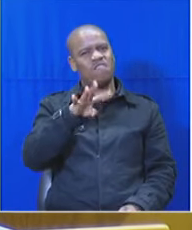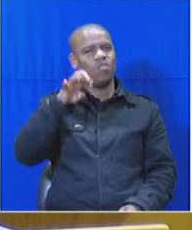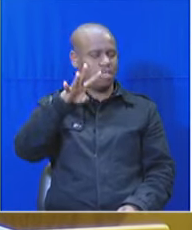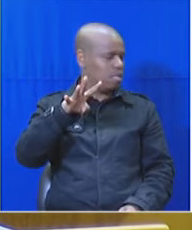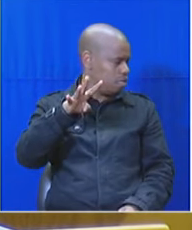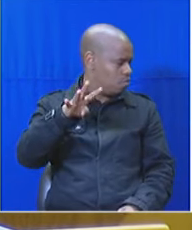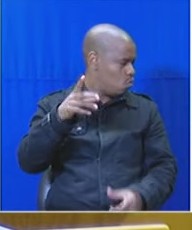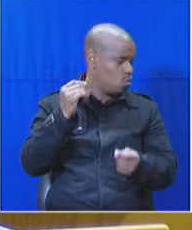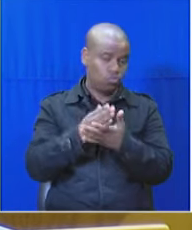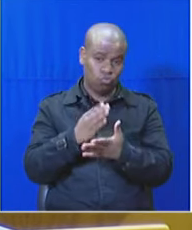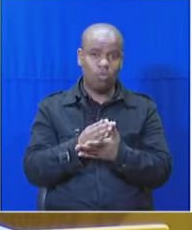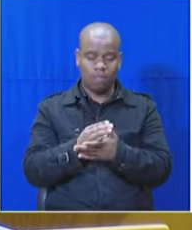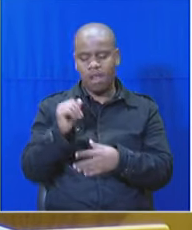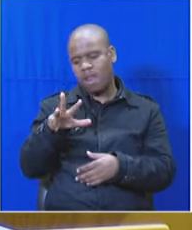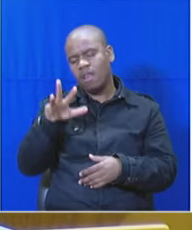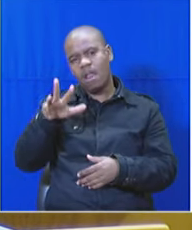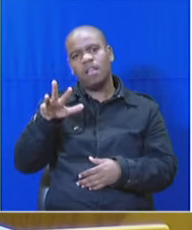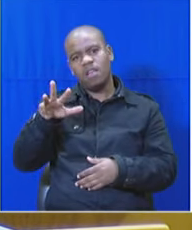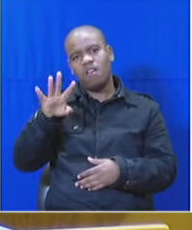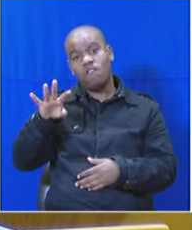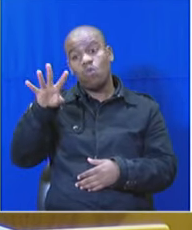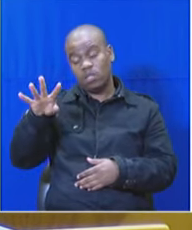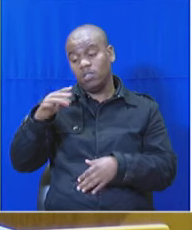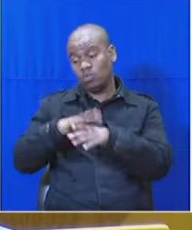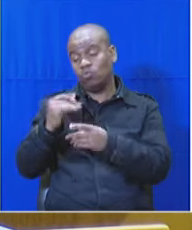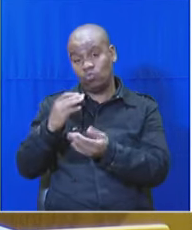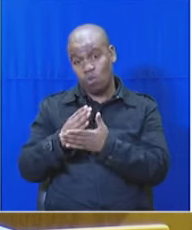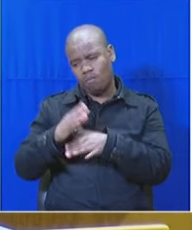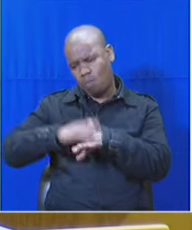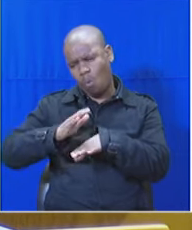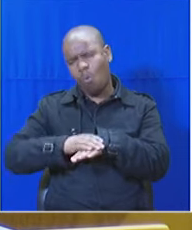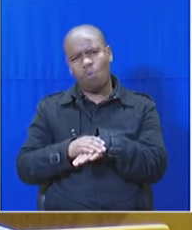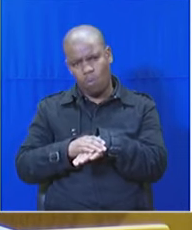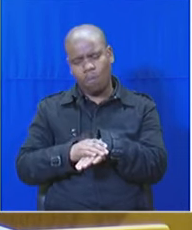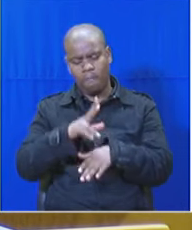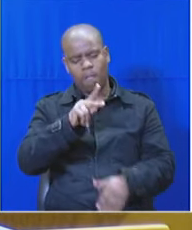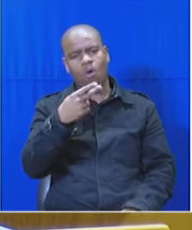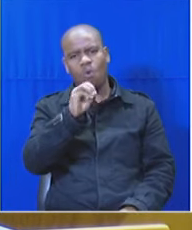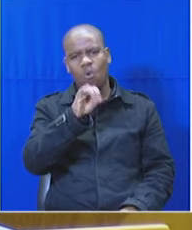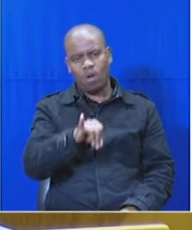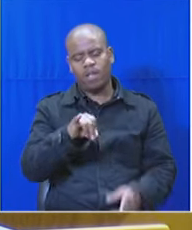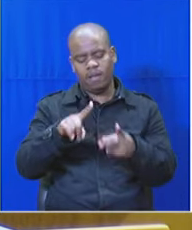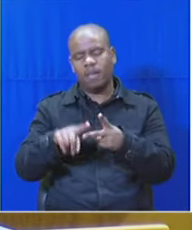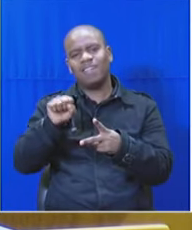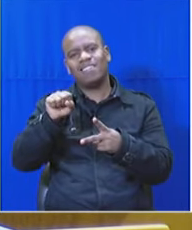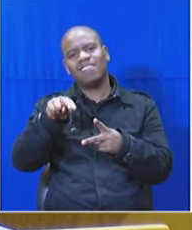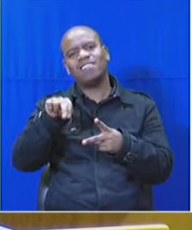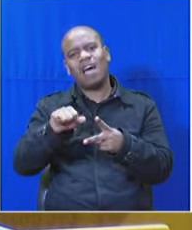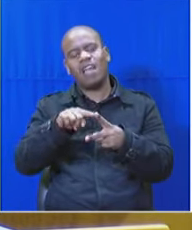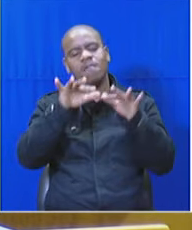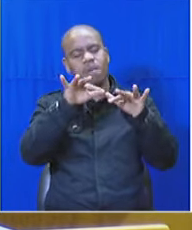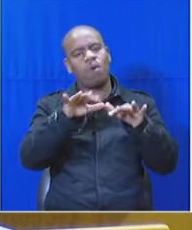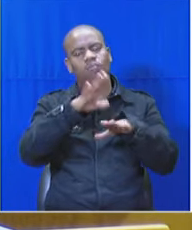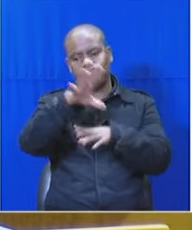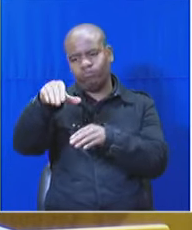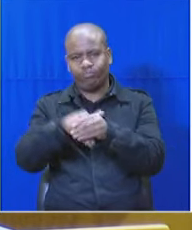exceptions to the 1913 cutoff dates for the descendants of the Khoi and San, and identify